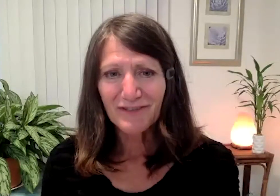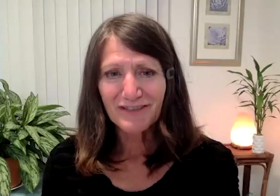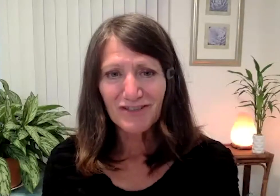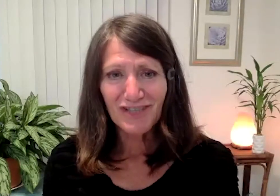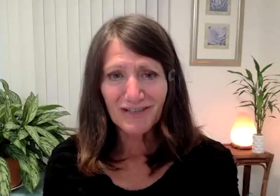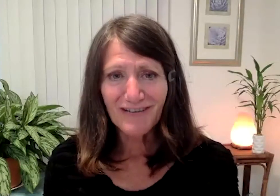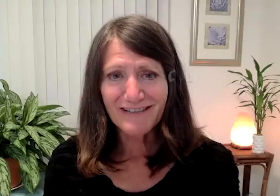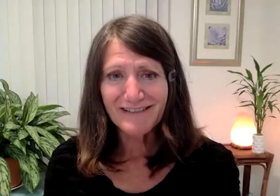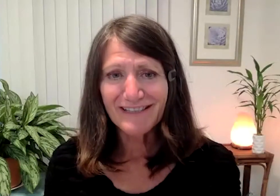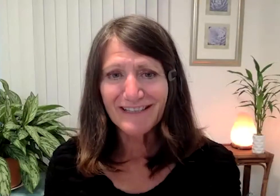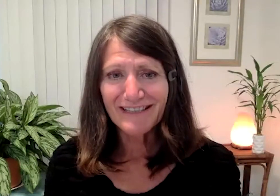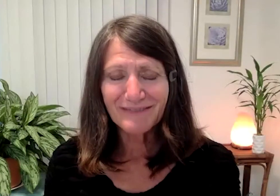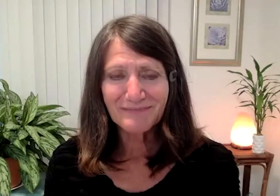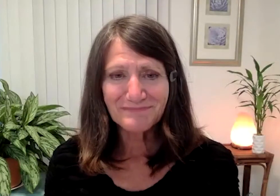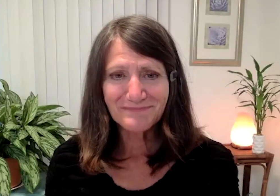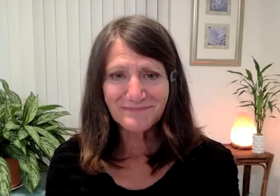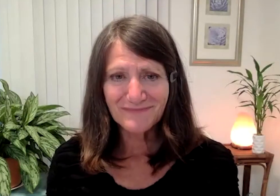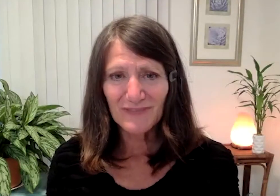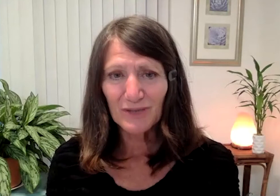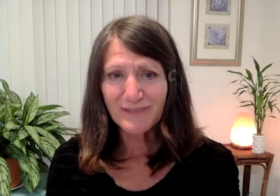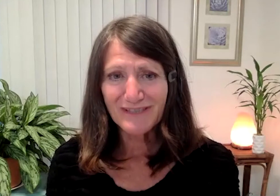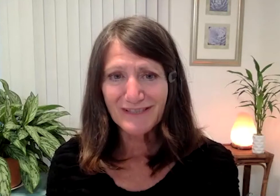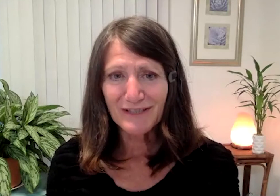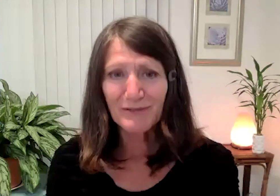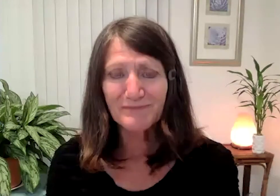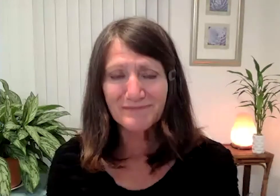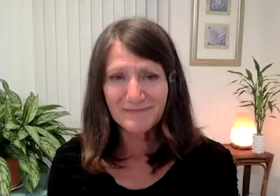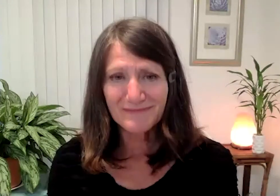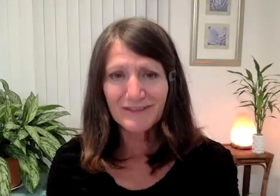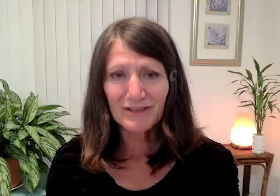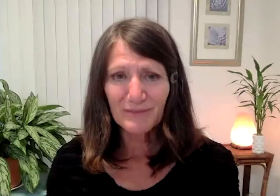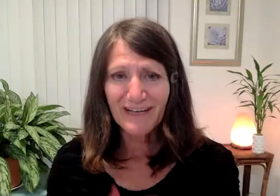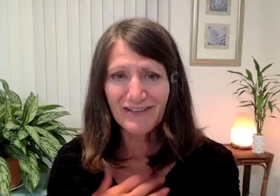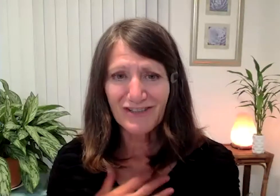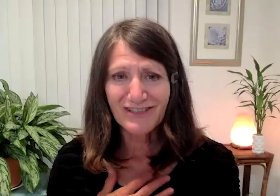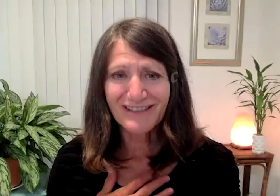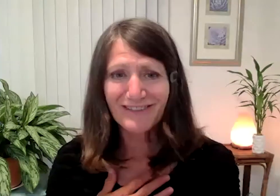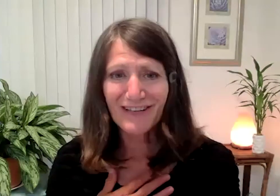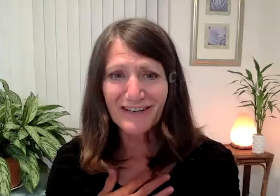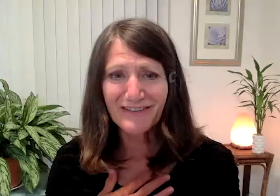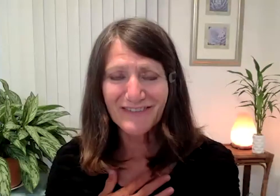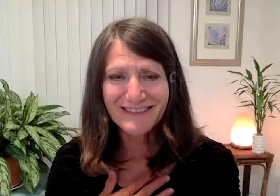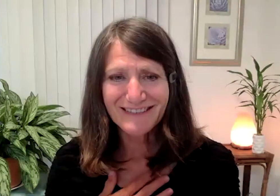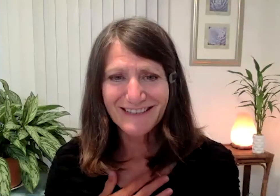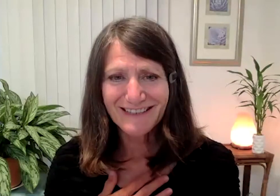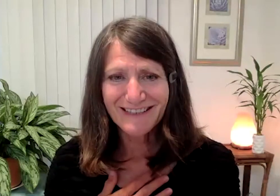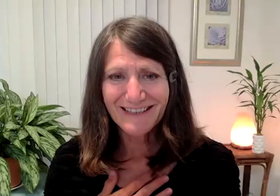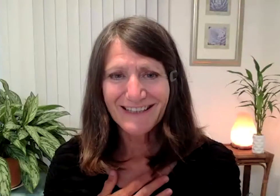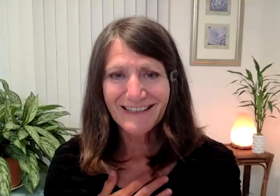Rhonda, for your generosity, your wisdom, your compassion and love.